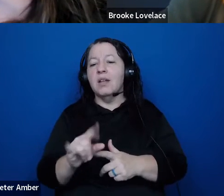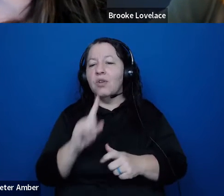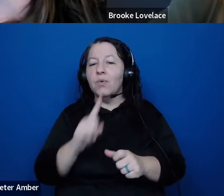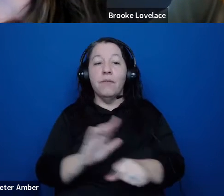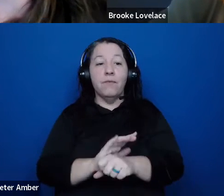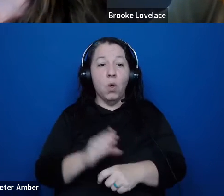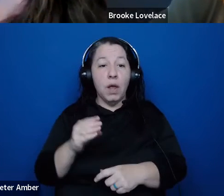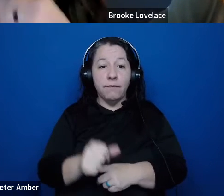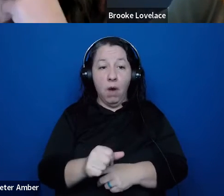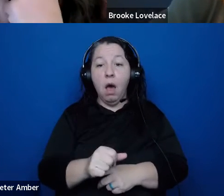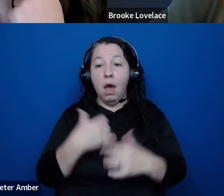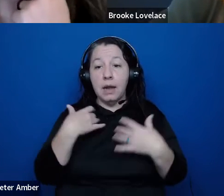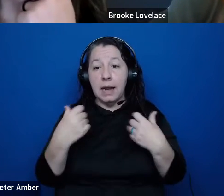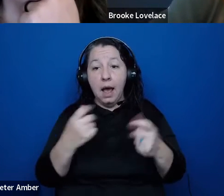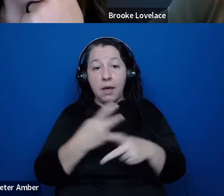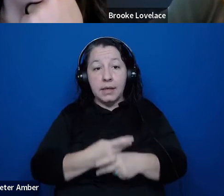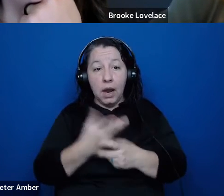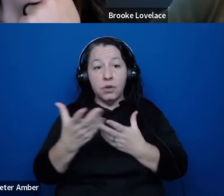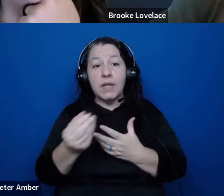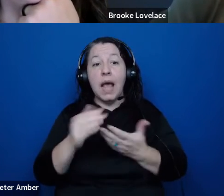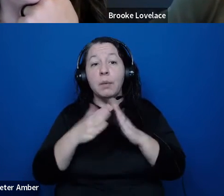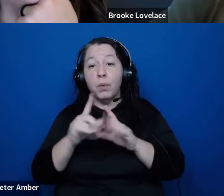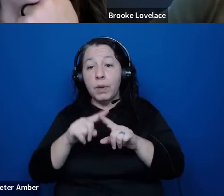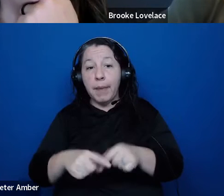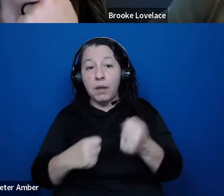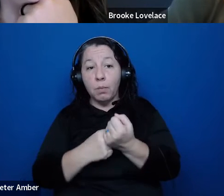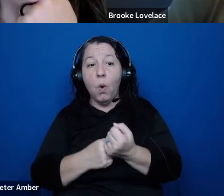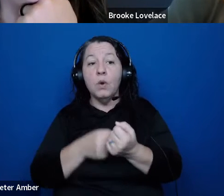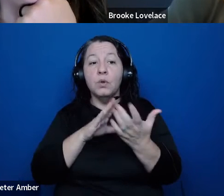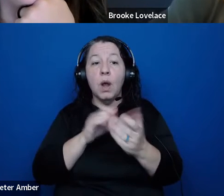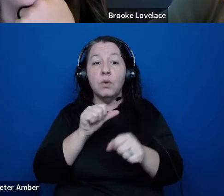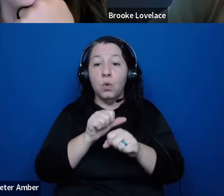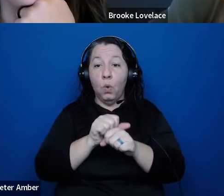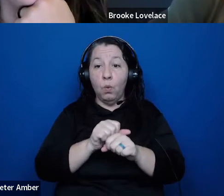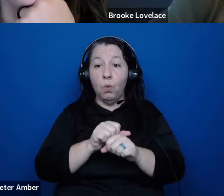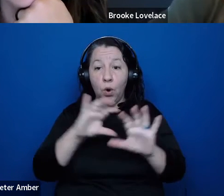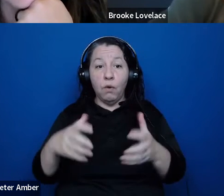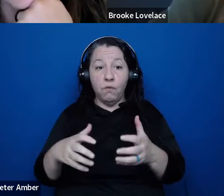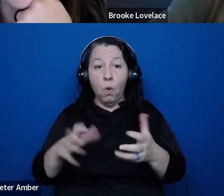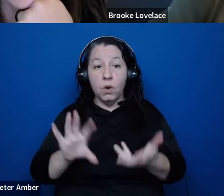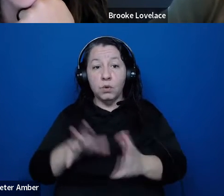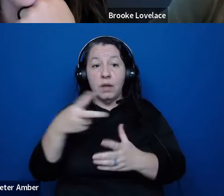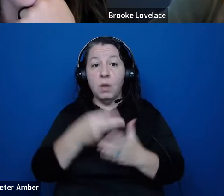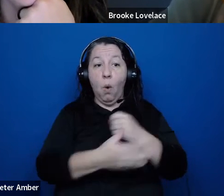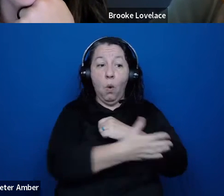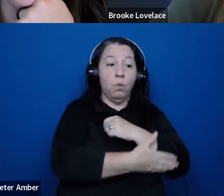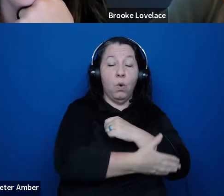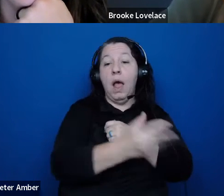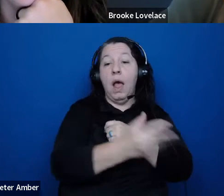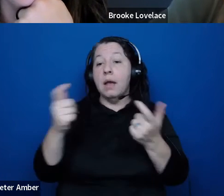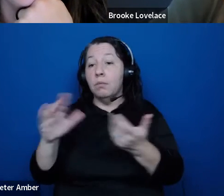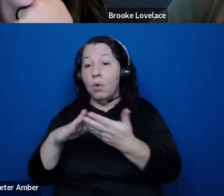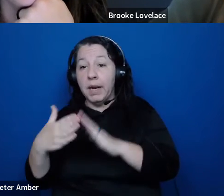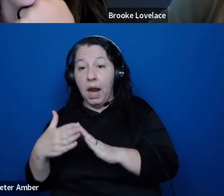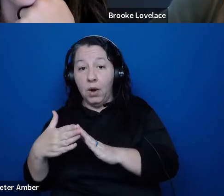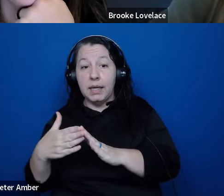healthcare services and community-based services to address the workforce crisis in both the rural and urban areas. That's still an issue.